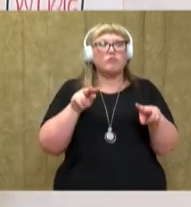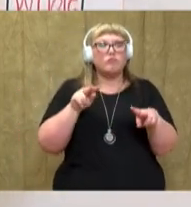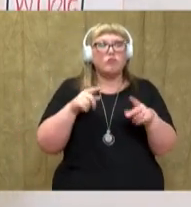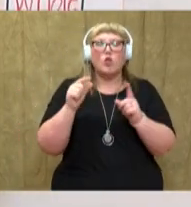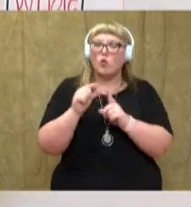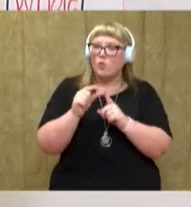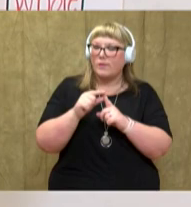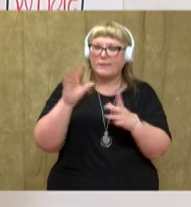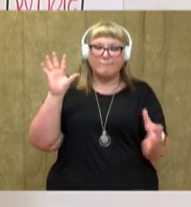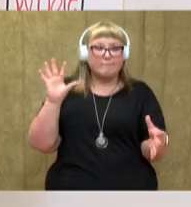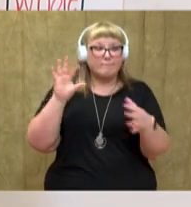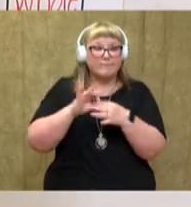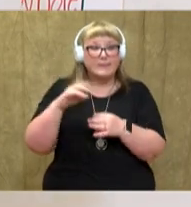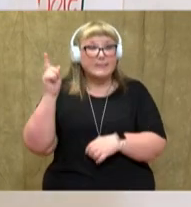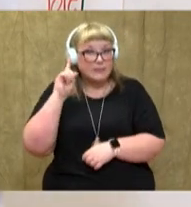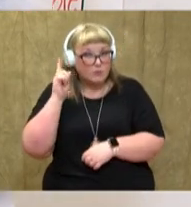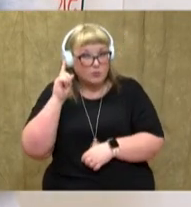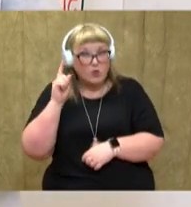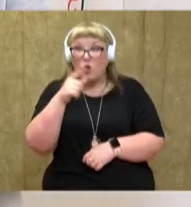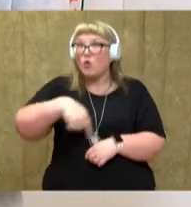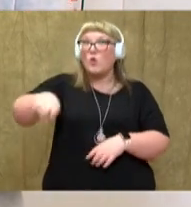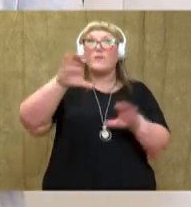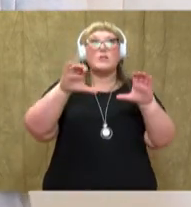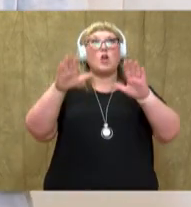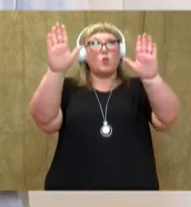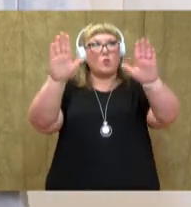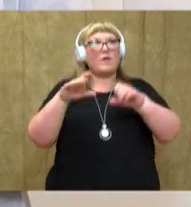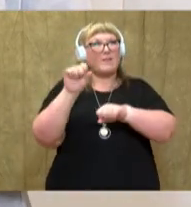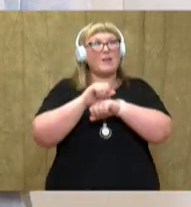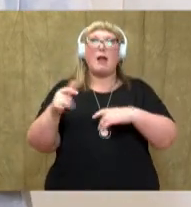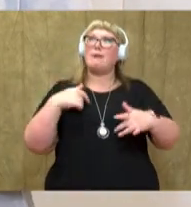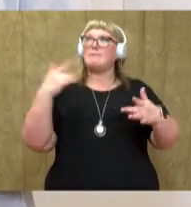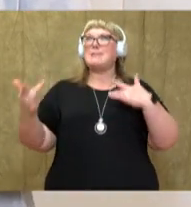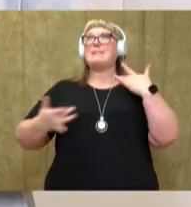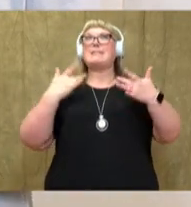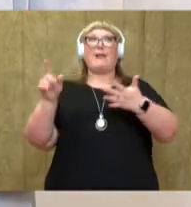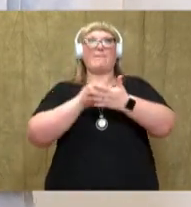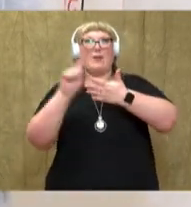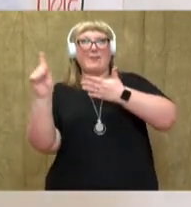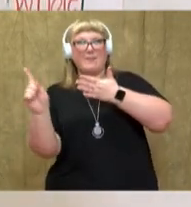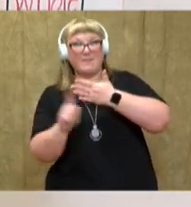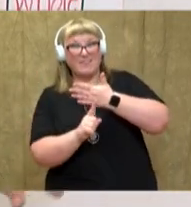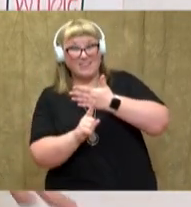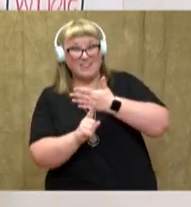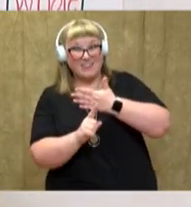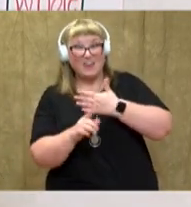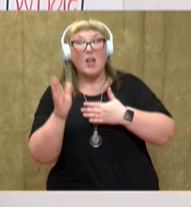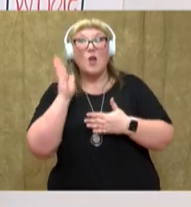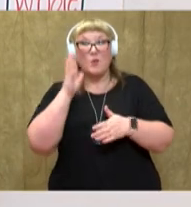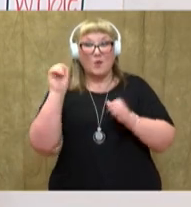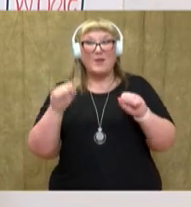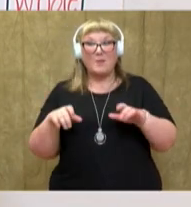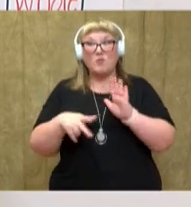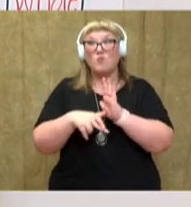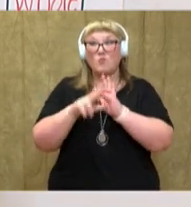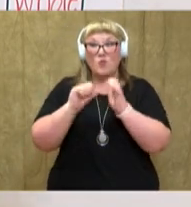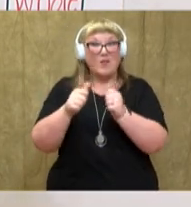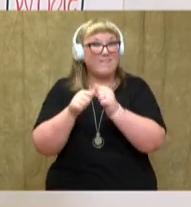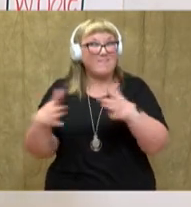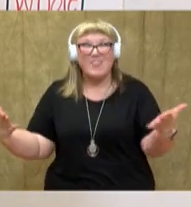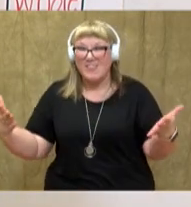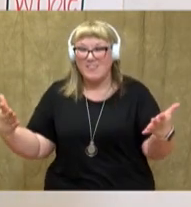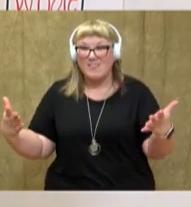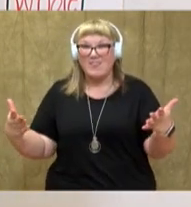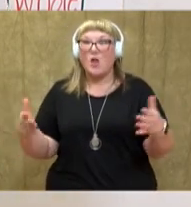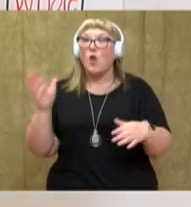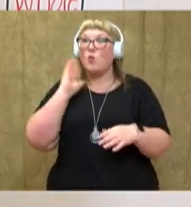closely. Connect those sounds. You all have done a wonderful job. I'm excited for next week because we're going to be able to review all of this. And it's